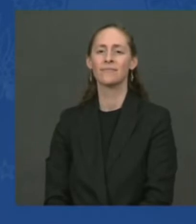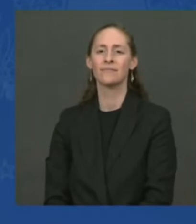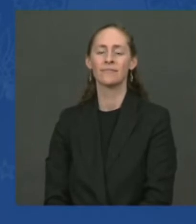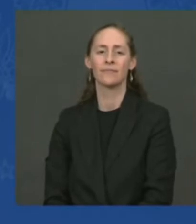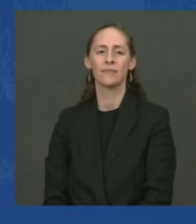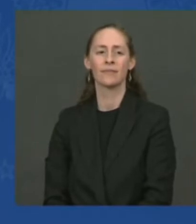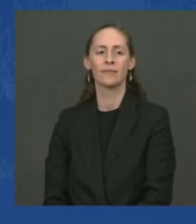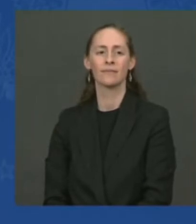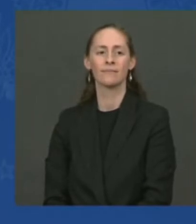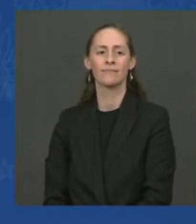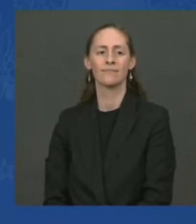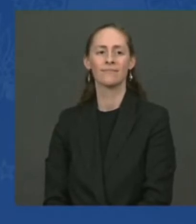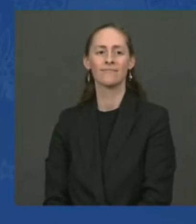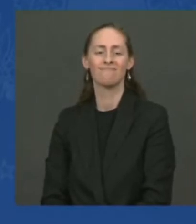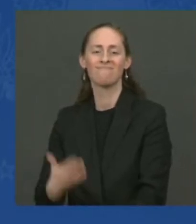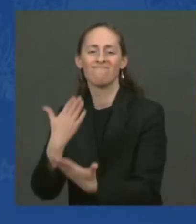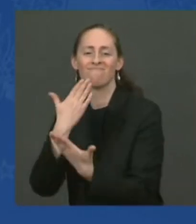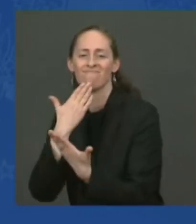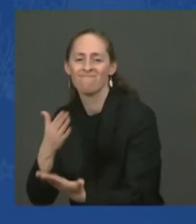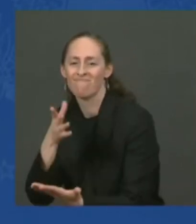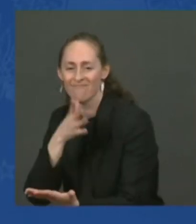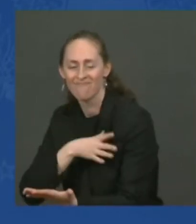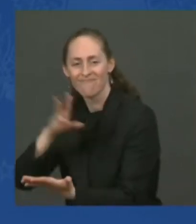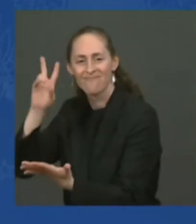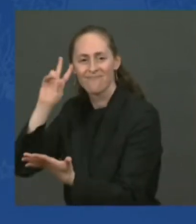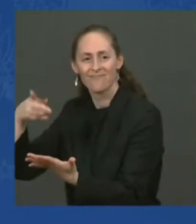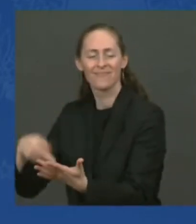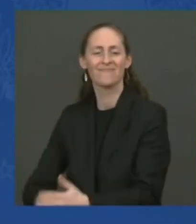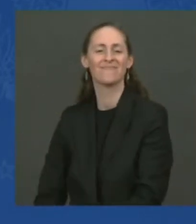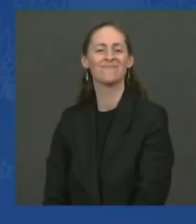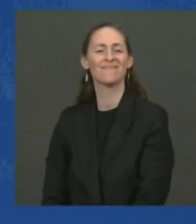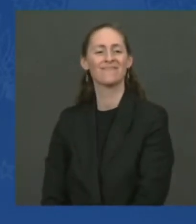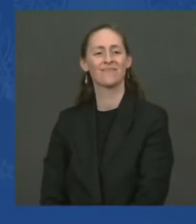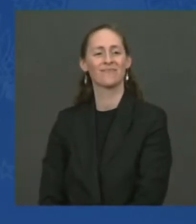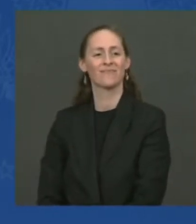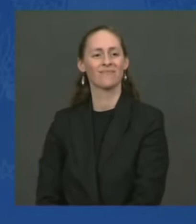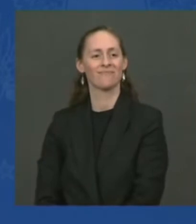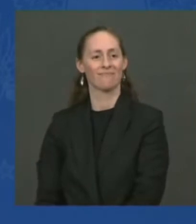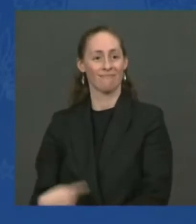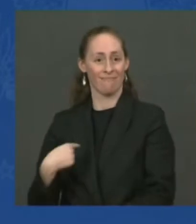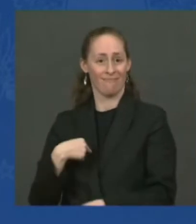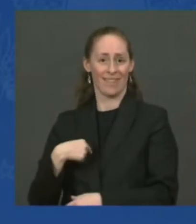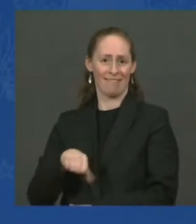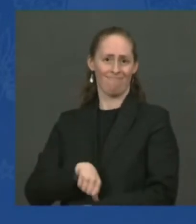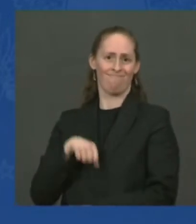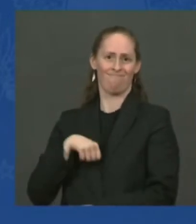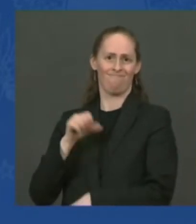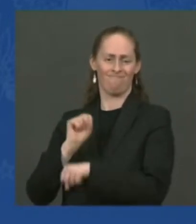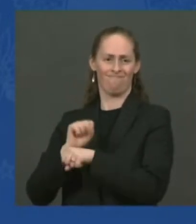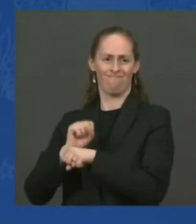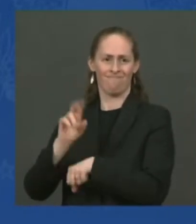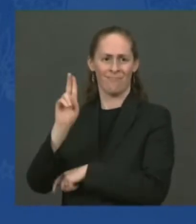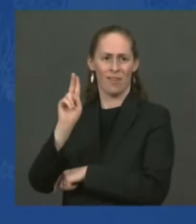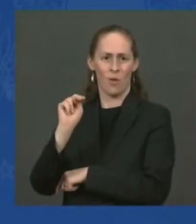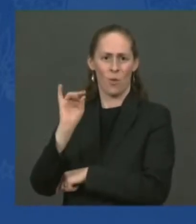Thank you, Madam Vice President. As a proud union ironworker from Local 86 in Seattle, Washington,